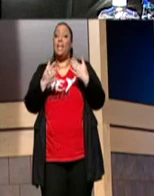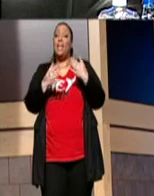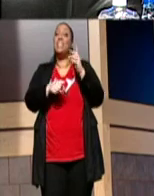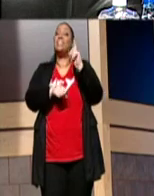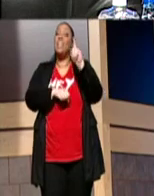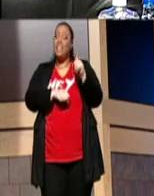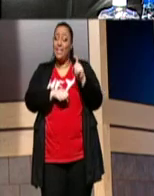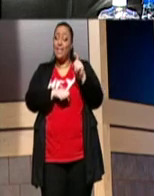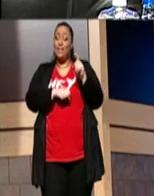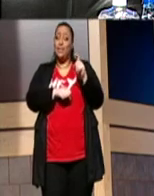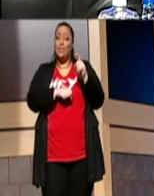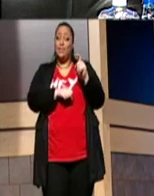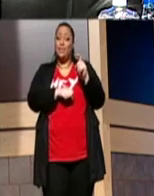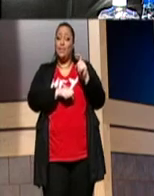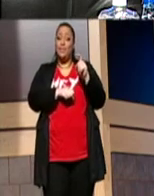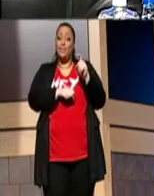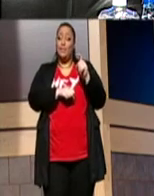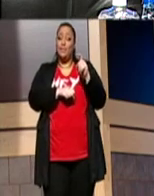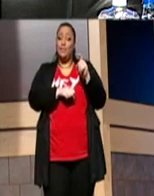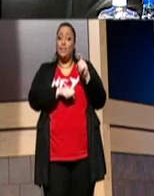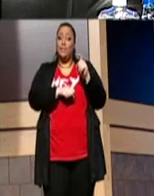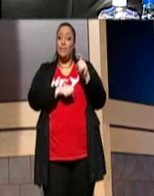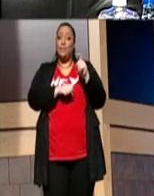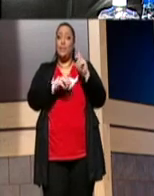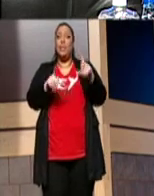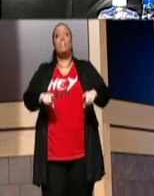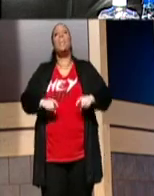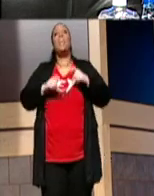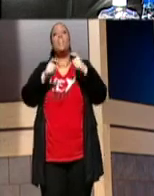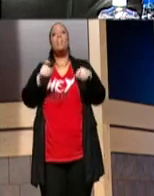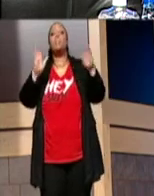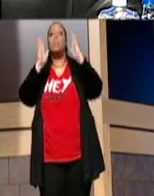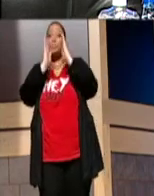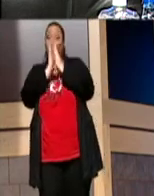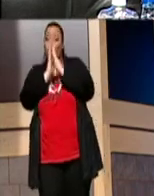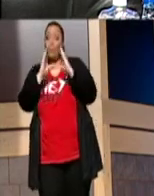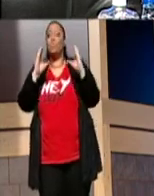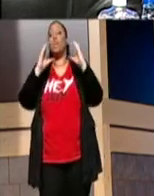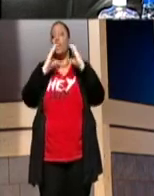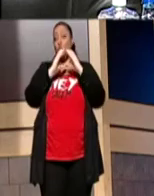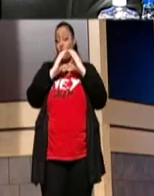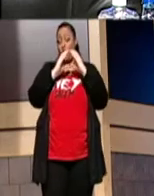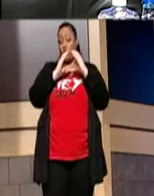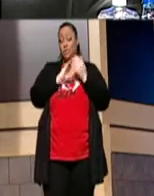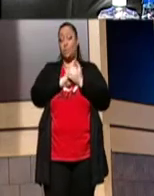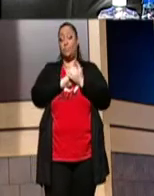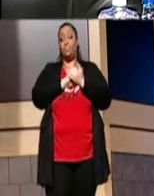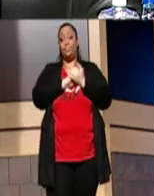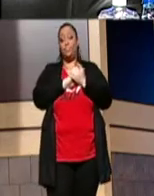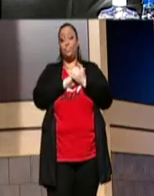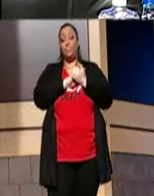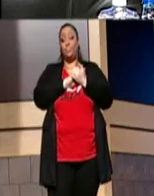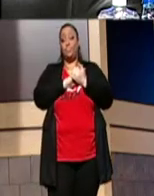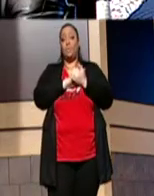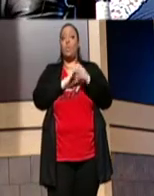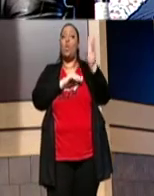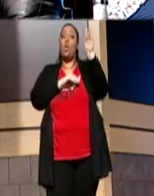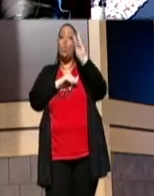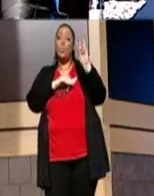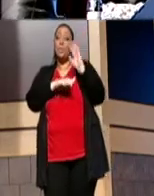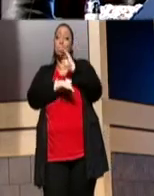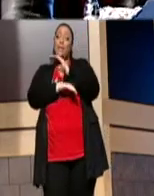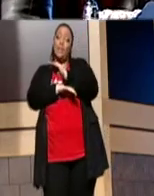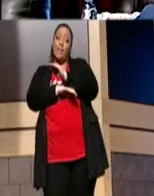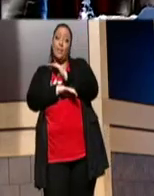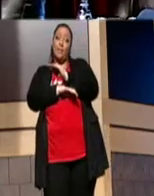need. Ironically, they have given us prayer request cards. Yes. So I every Wednesday night I lower the